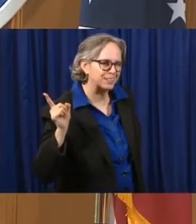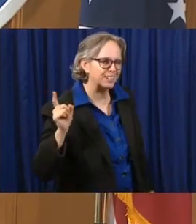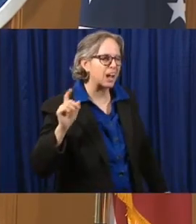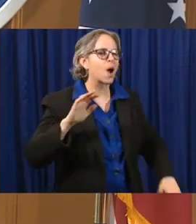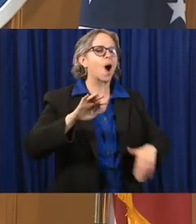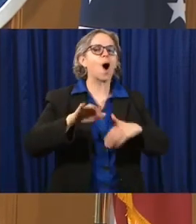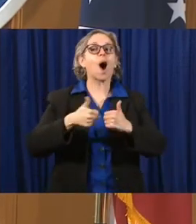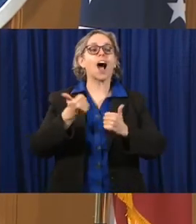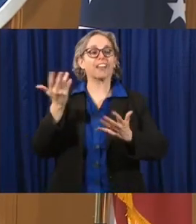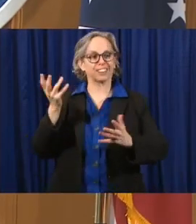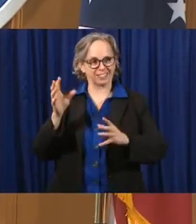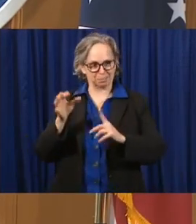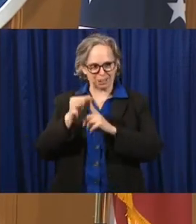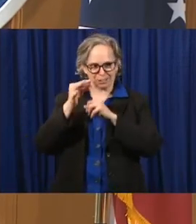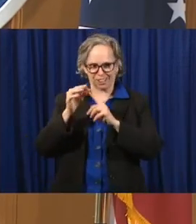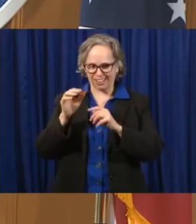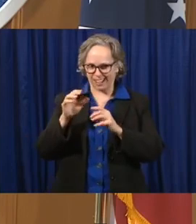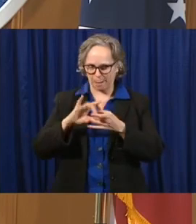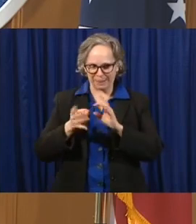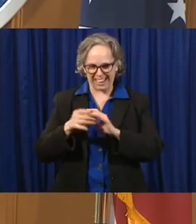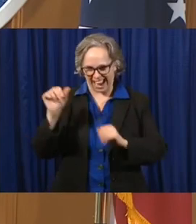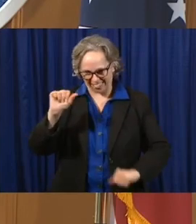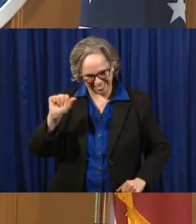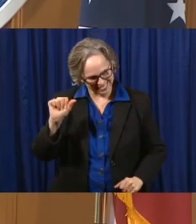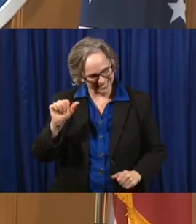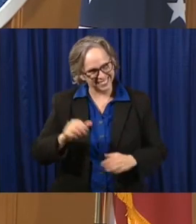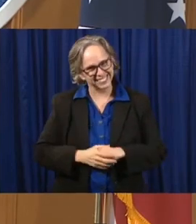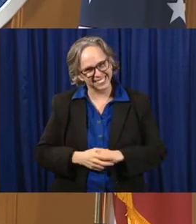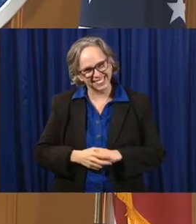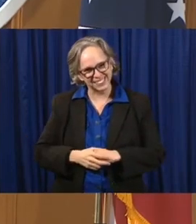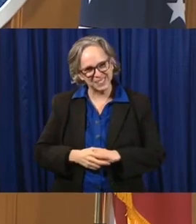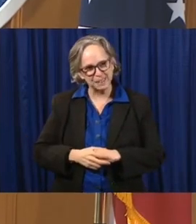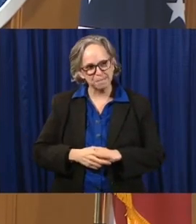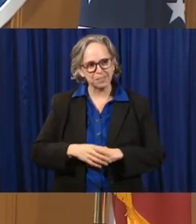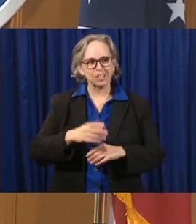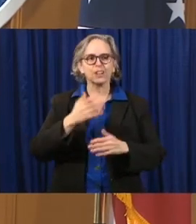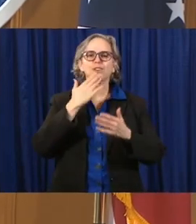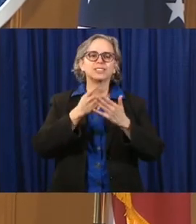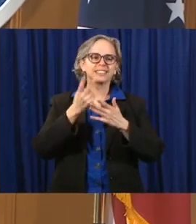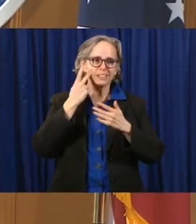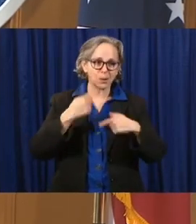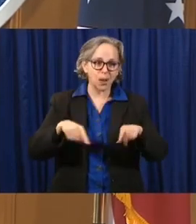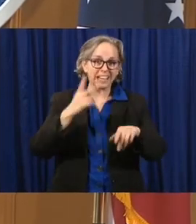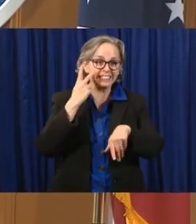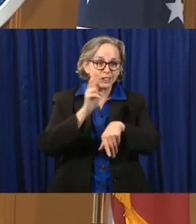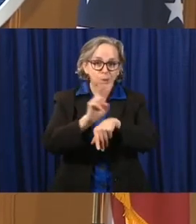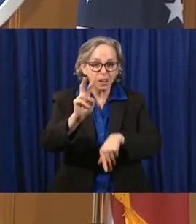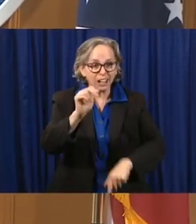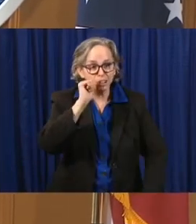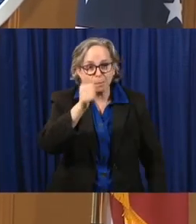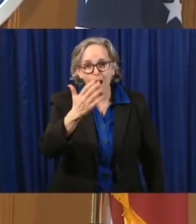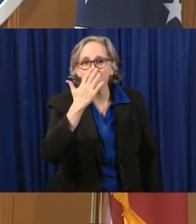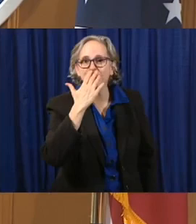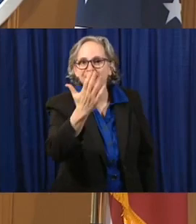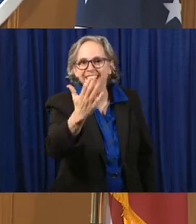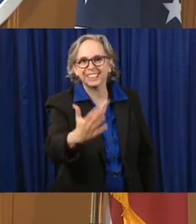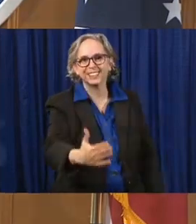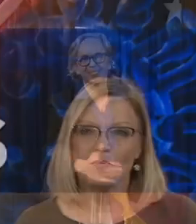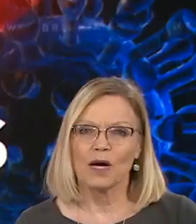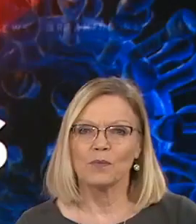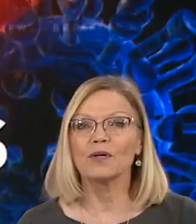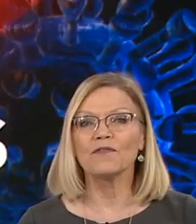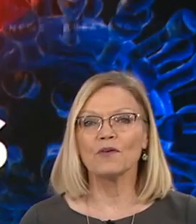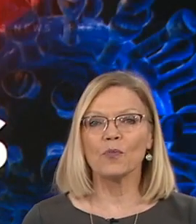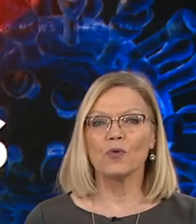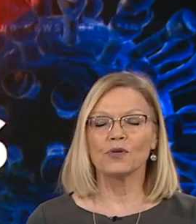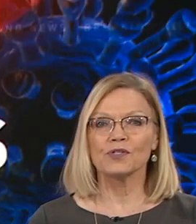Special Olympics athletes. We'll see you all at 2 o'clock tomorrow. Thank you. You've been listening to Governor Mike